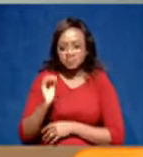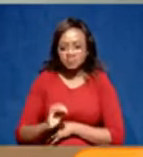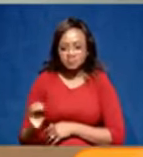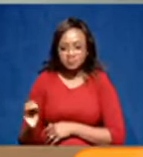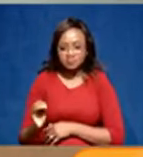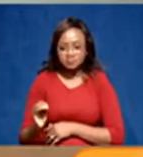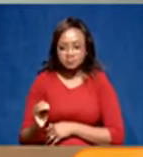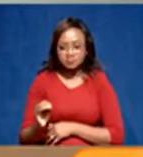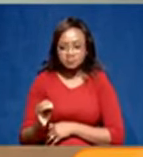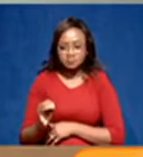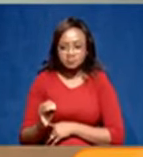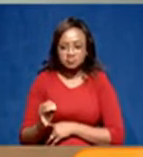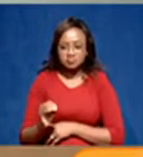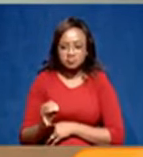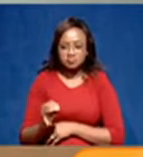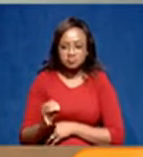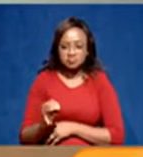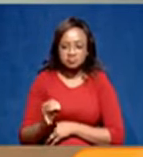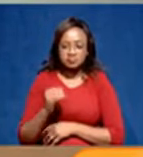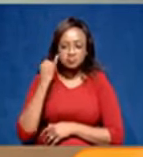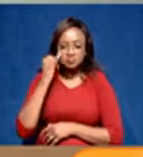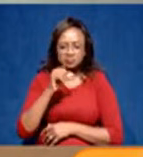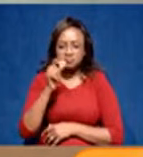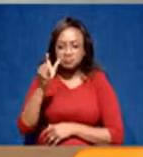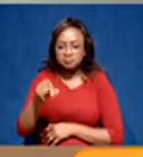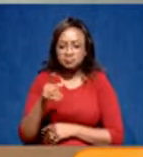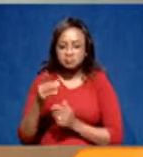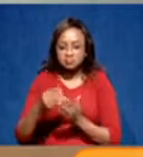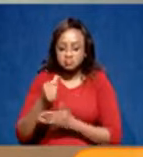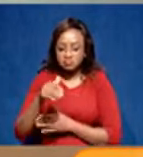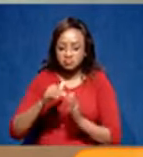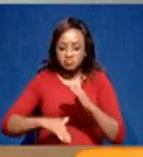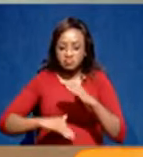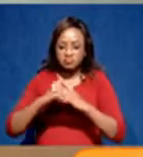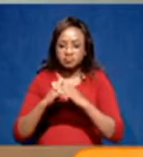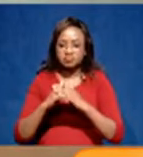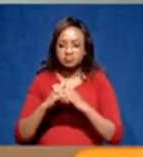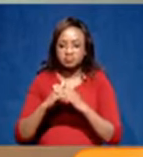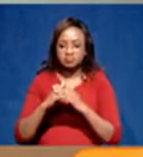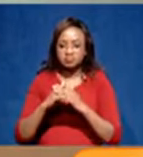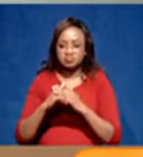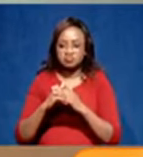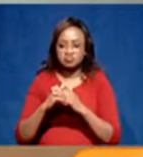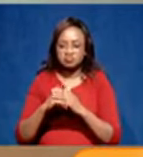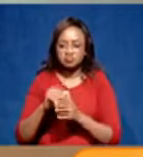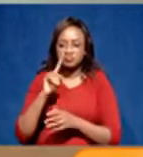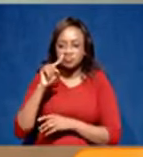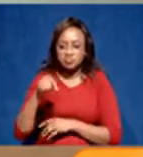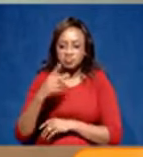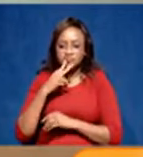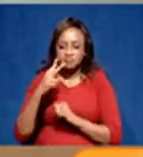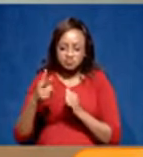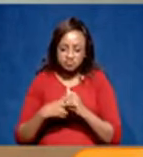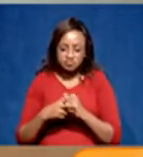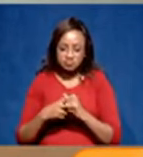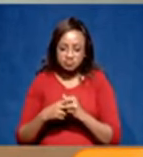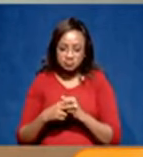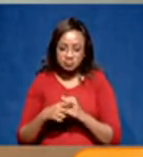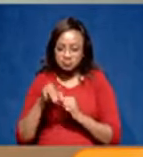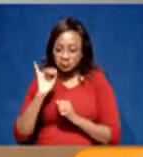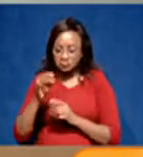earns a million. Their maximum payment in a month, currently in the NHIF, is 1,700 shillings. That